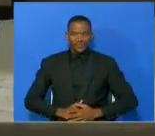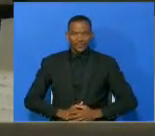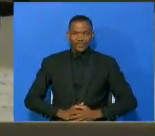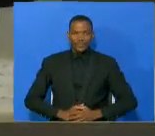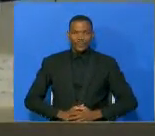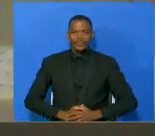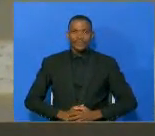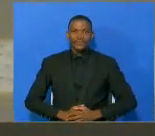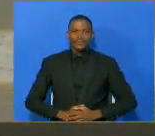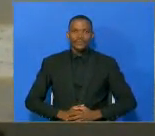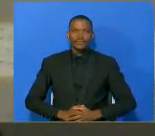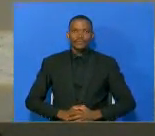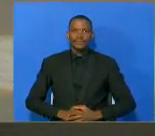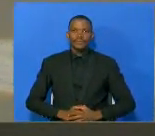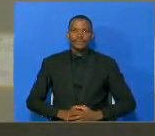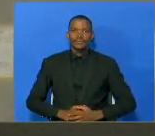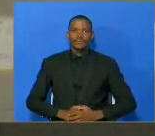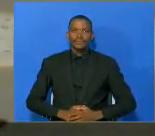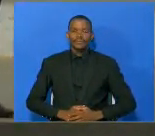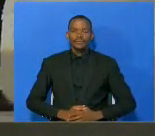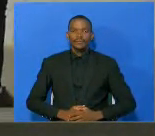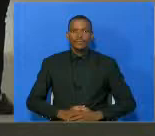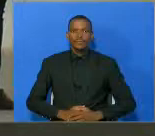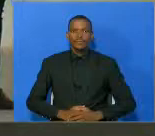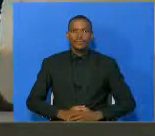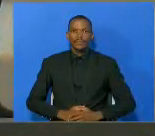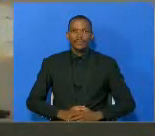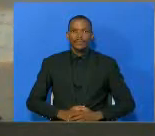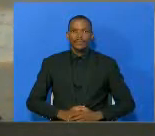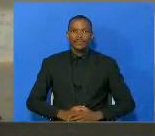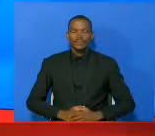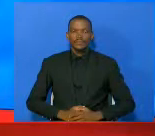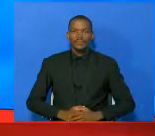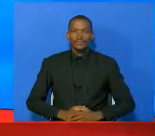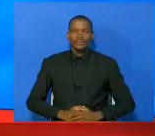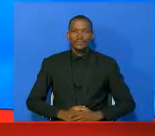Mario, Botswana Television, Phalatse.